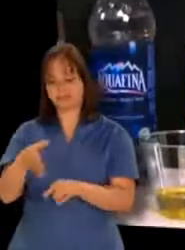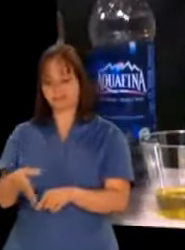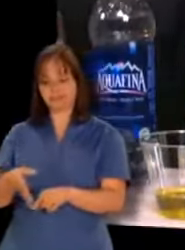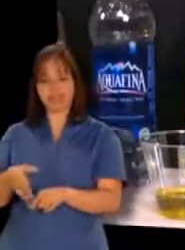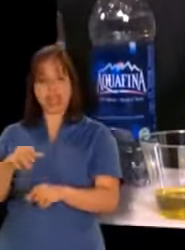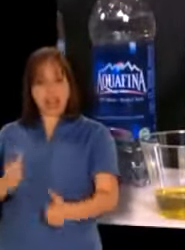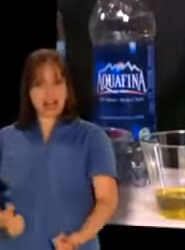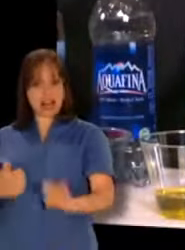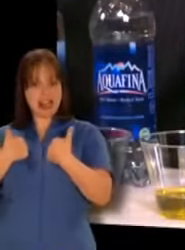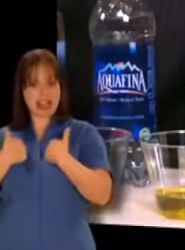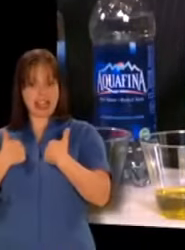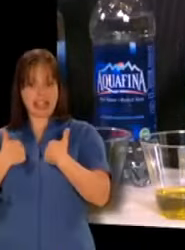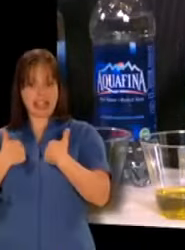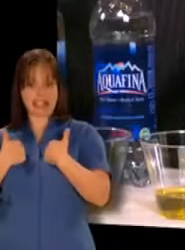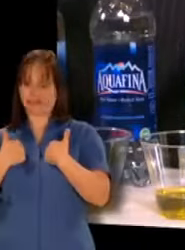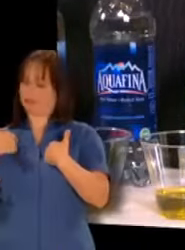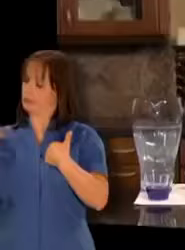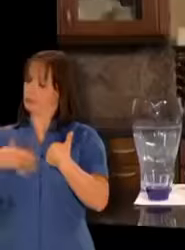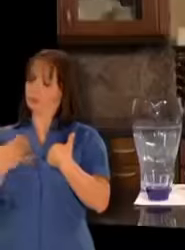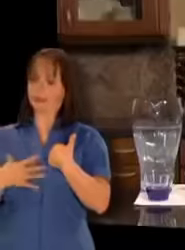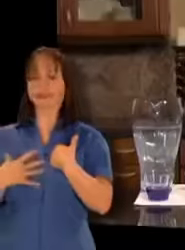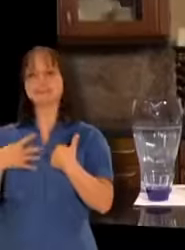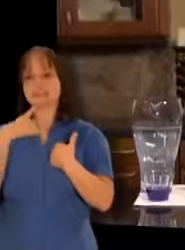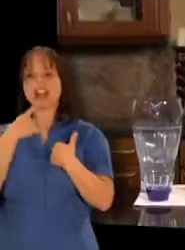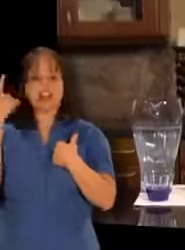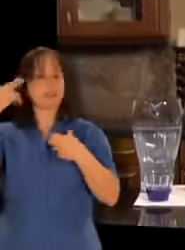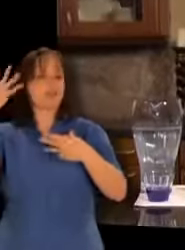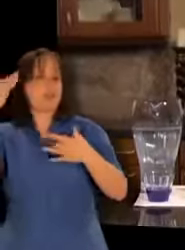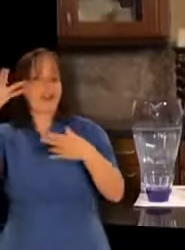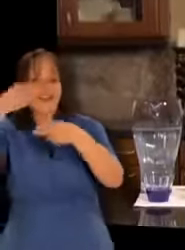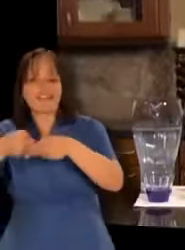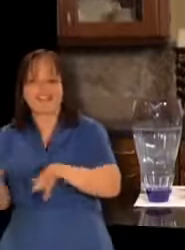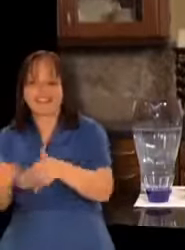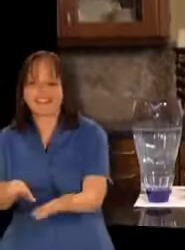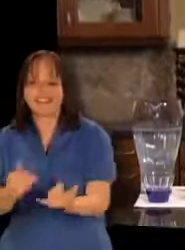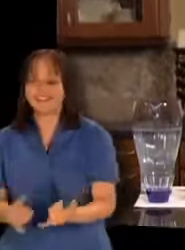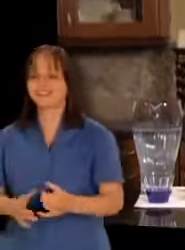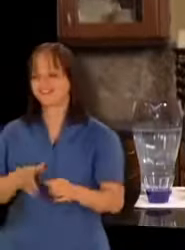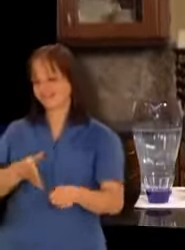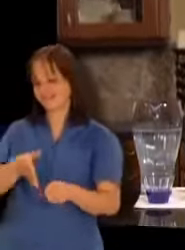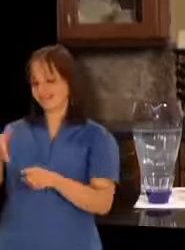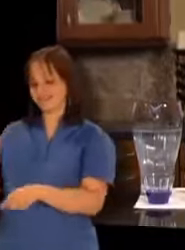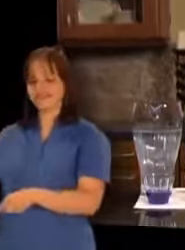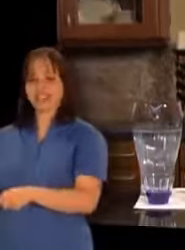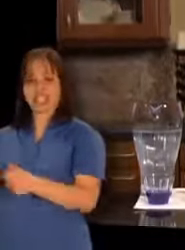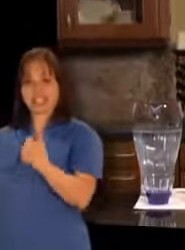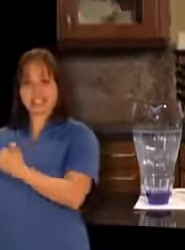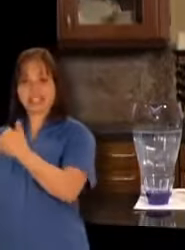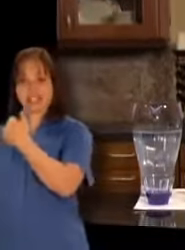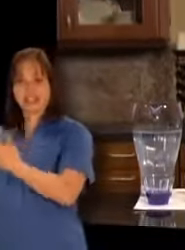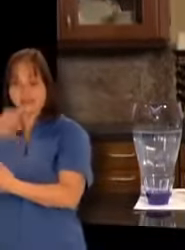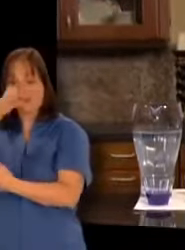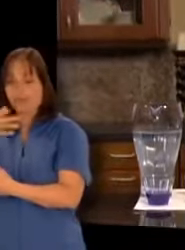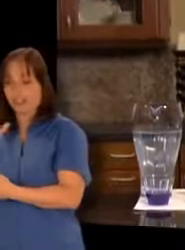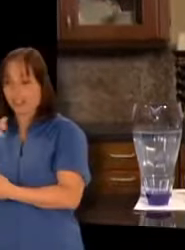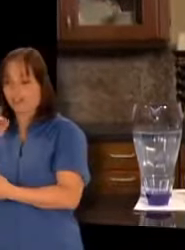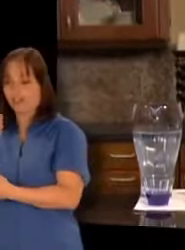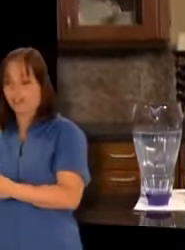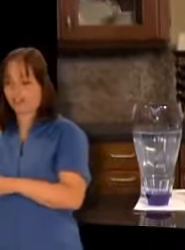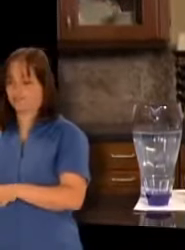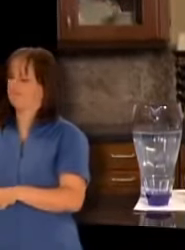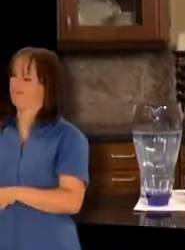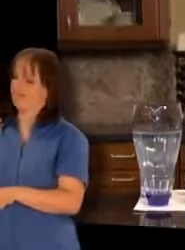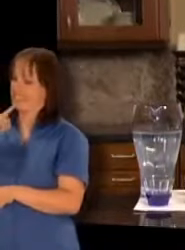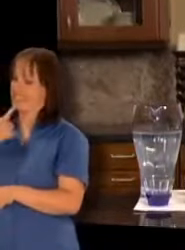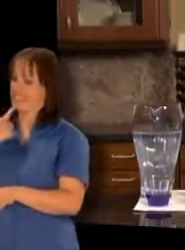about the Alive water? That's why I call it dead water now. How about the Gatorade? Very acidic. Also